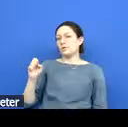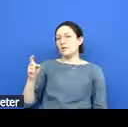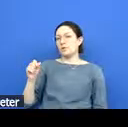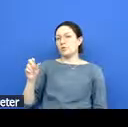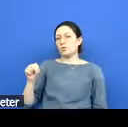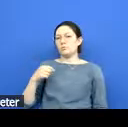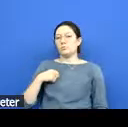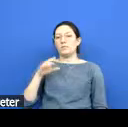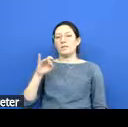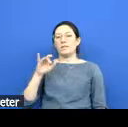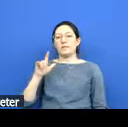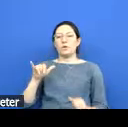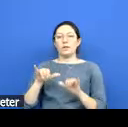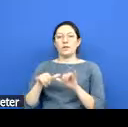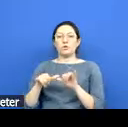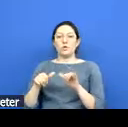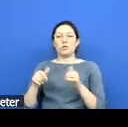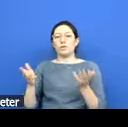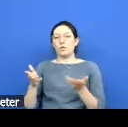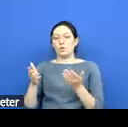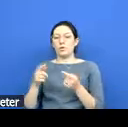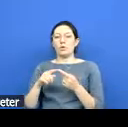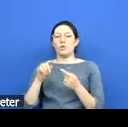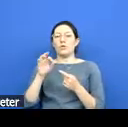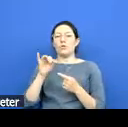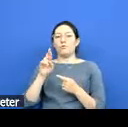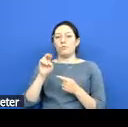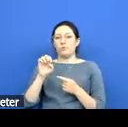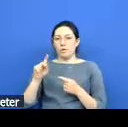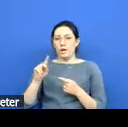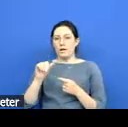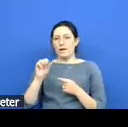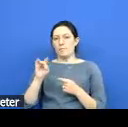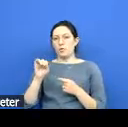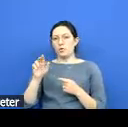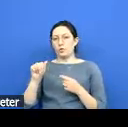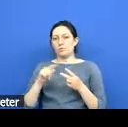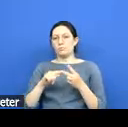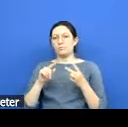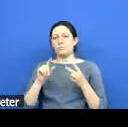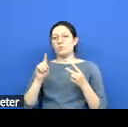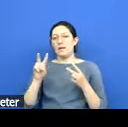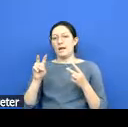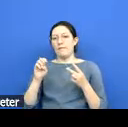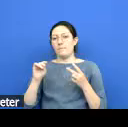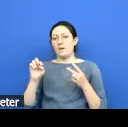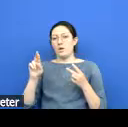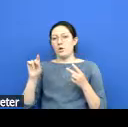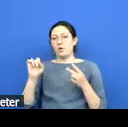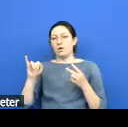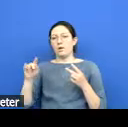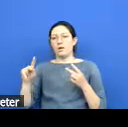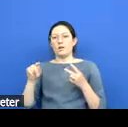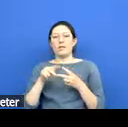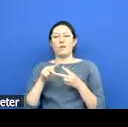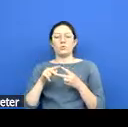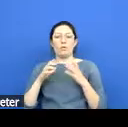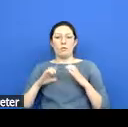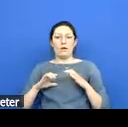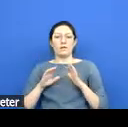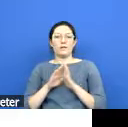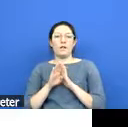engineer. With me today is Franken Berja and Dave Merrick from Team FSI. They are the clients and the developers on the